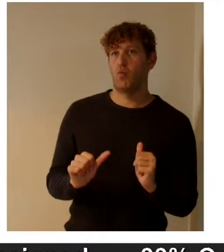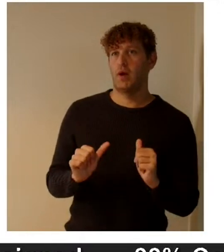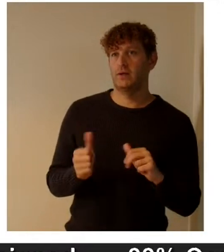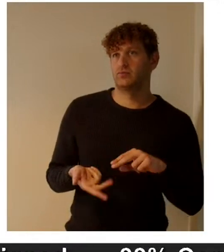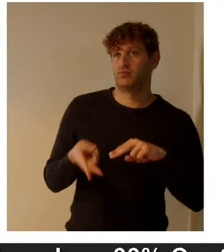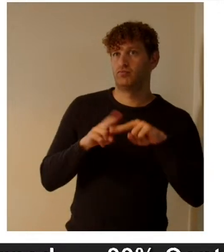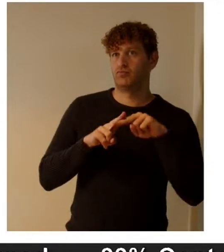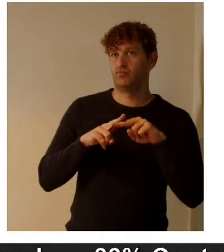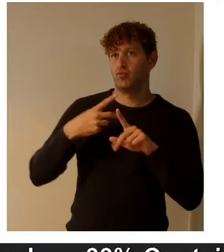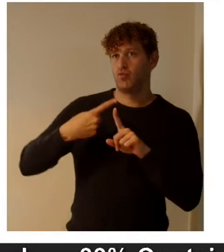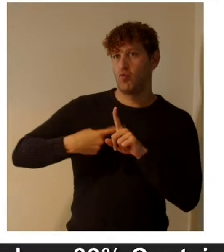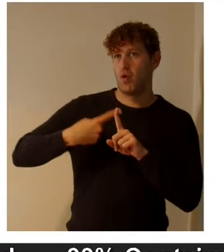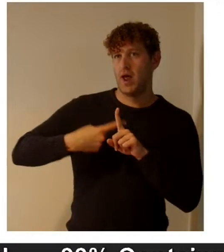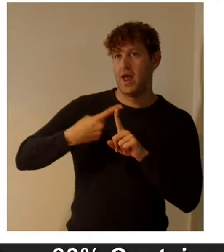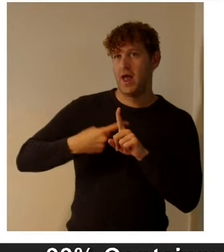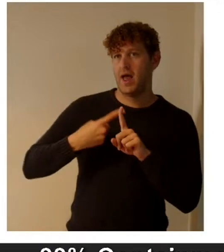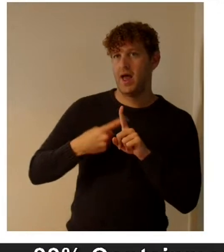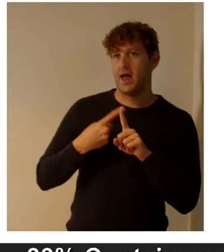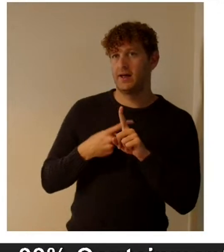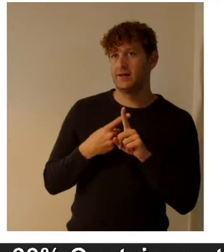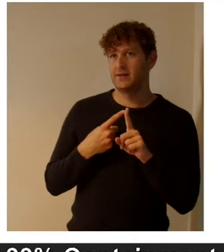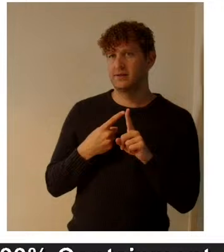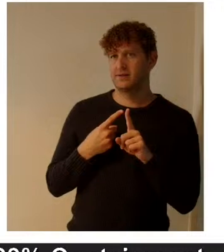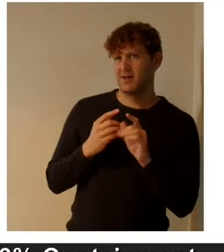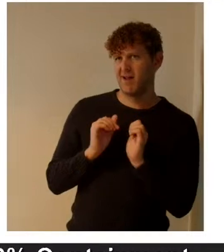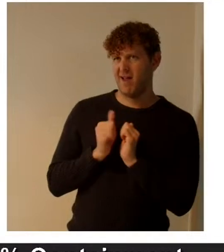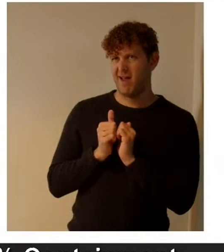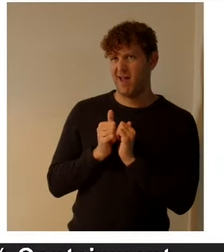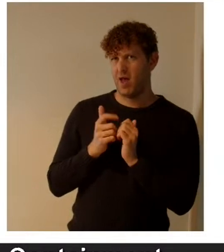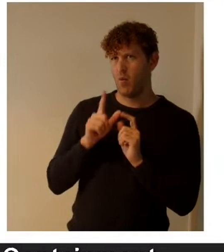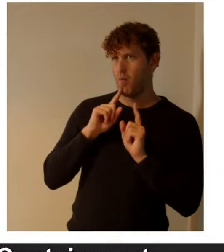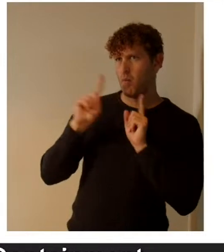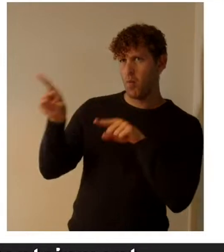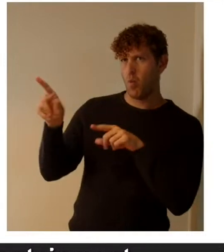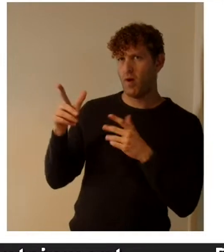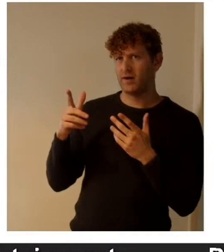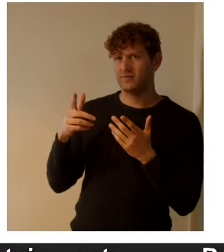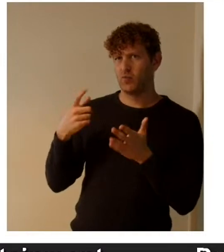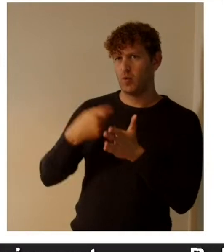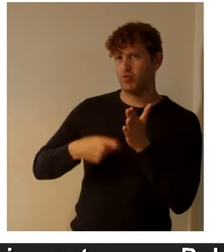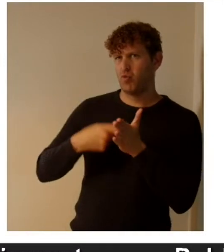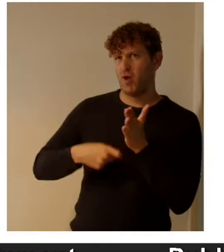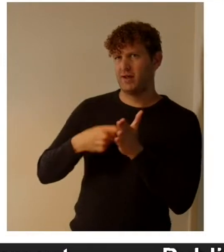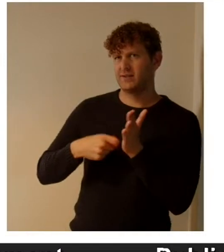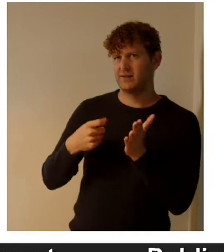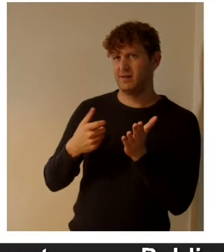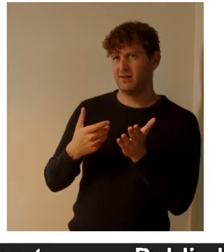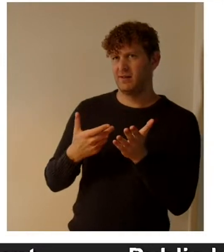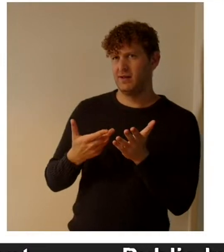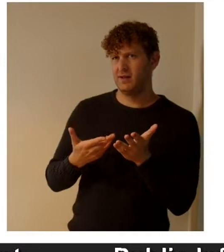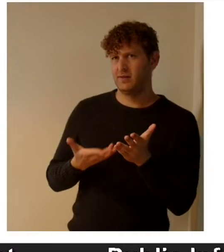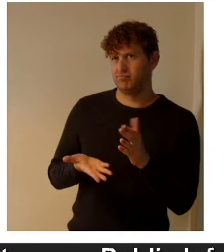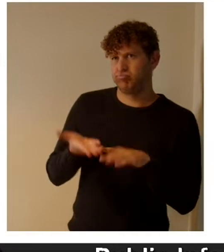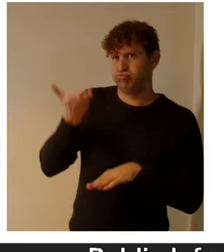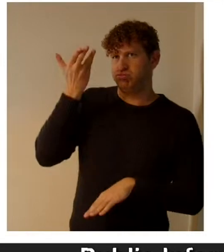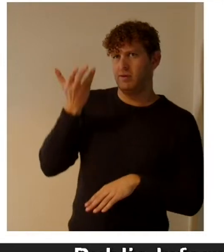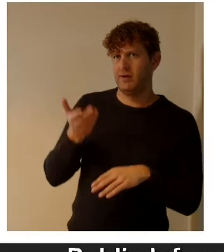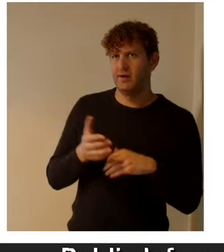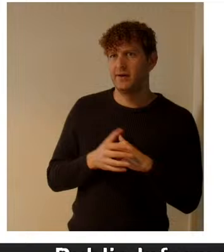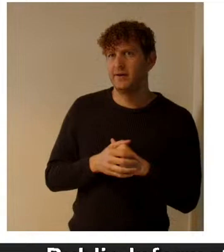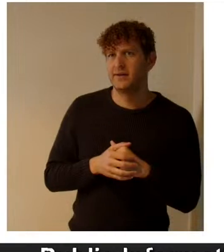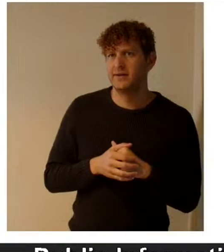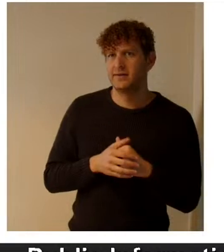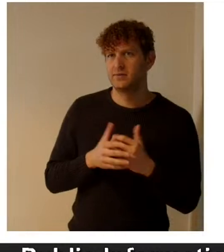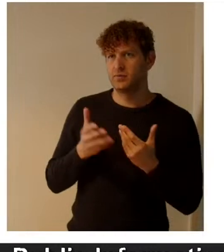report price gouging to? In both instances, I would encourage people to contact the LA County Department